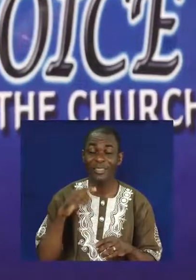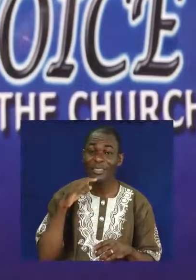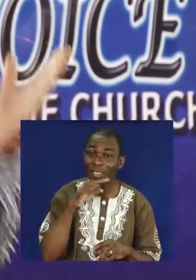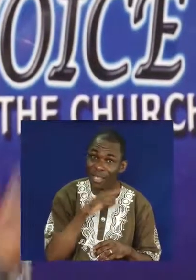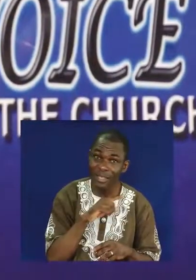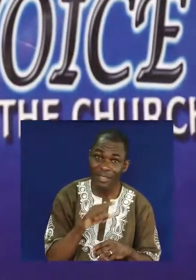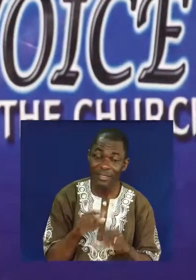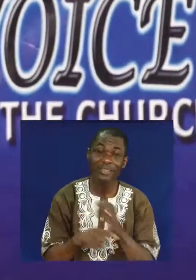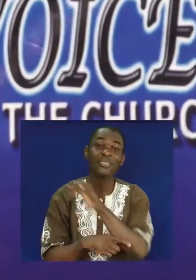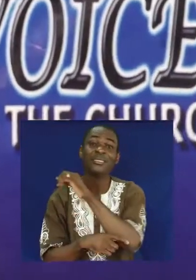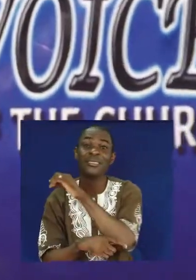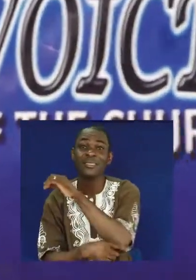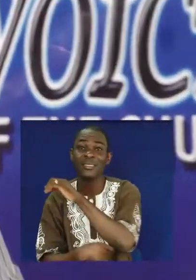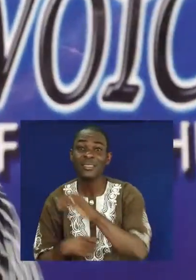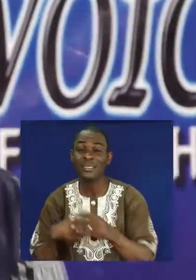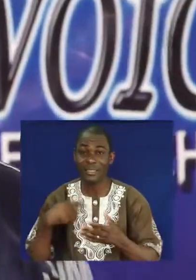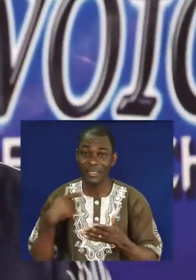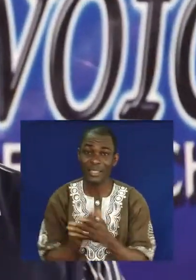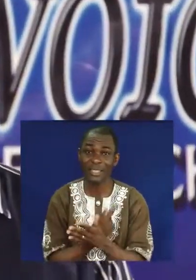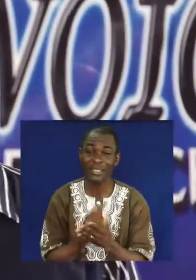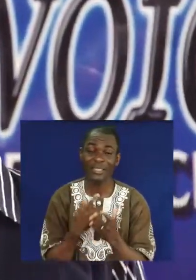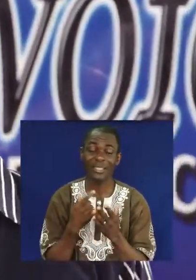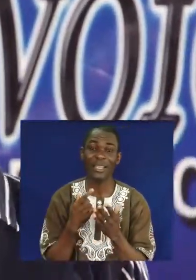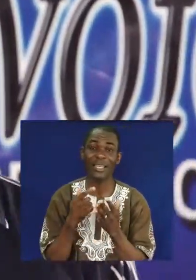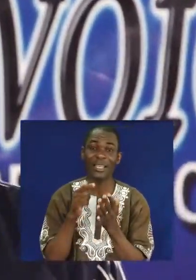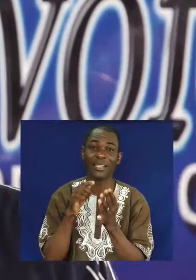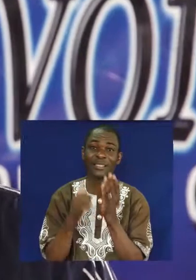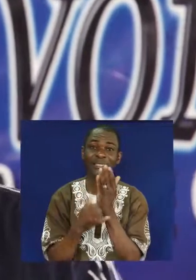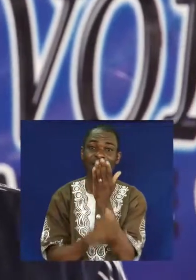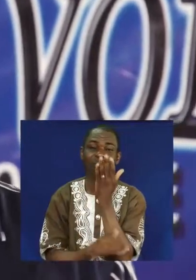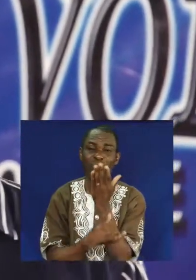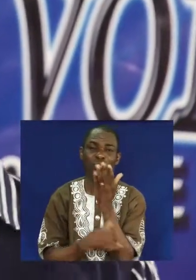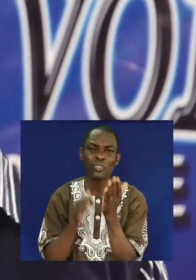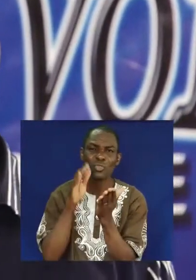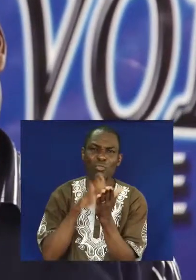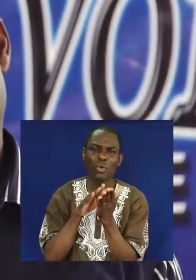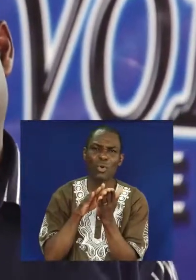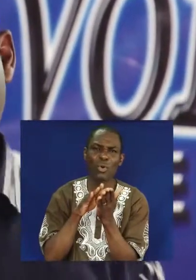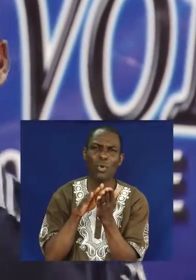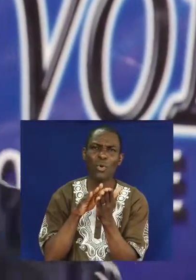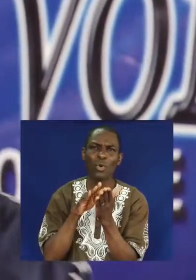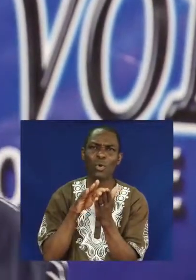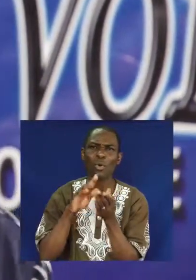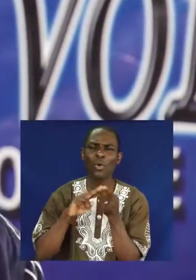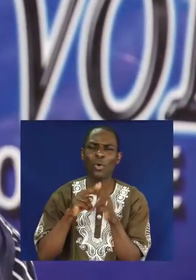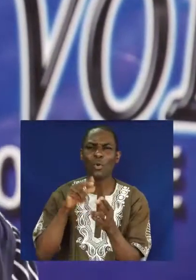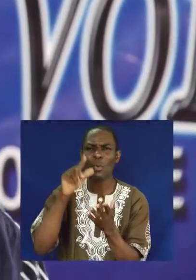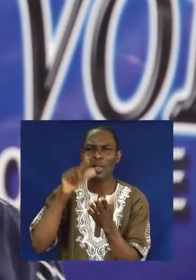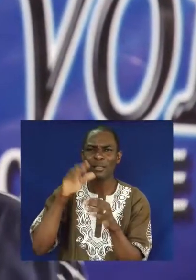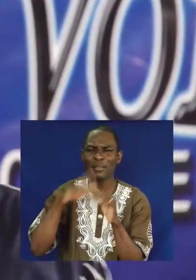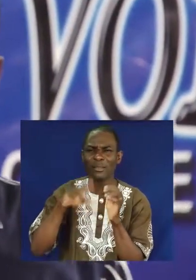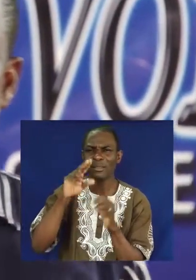boy and some Edima. Many other for a Utiame. Nimidian trust walk. A pessamin cumina.